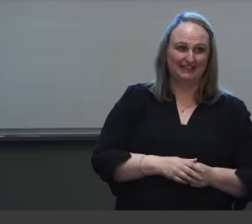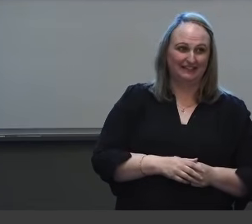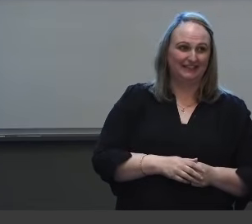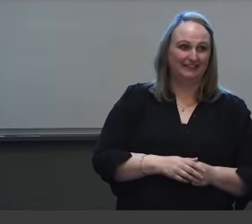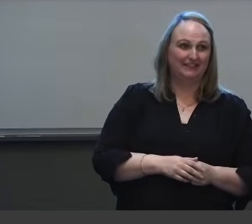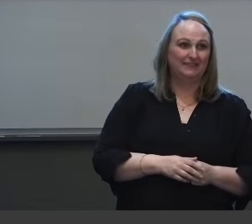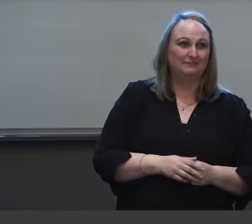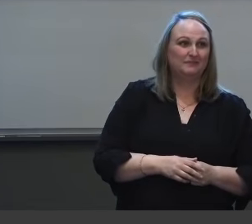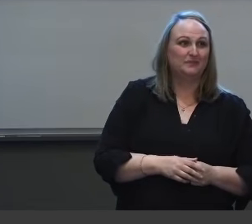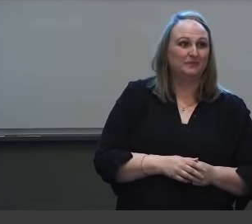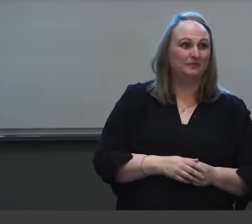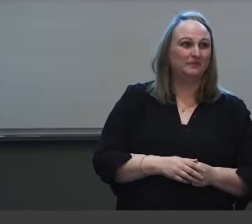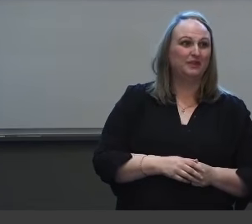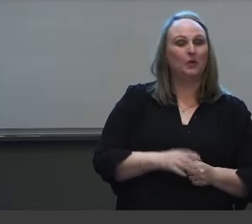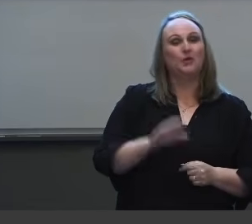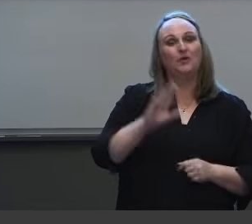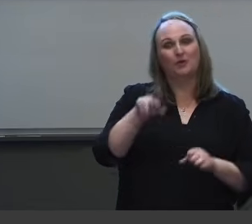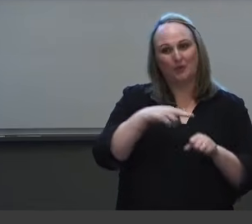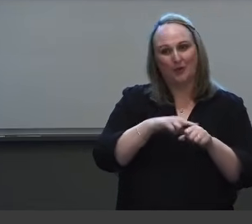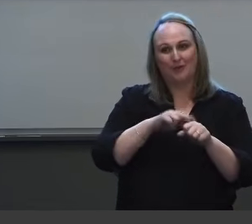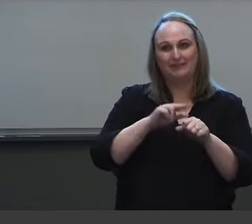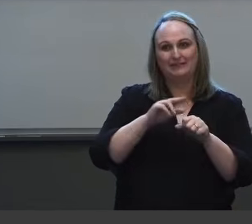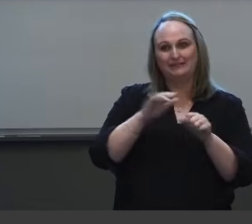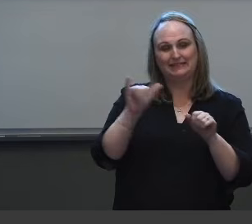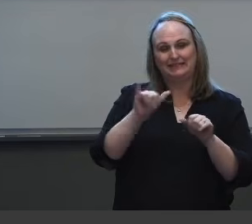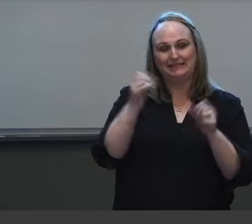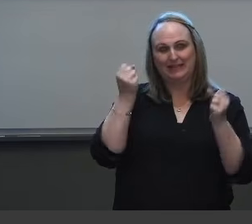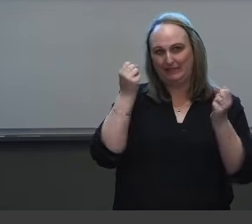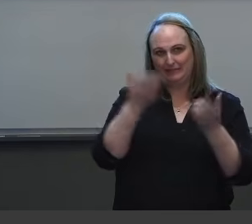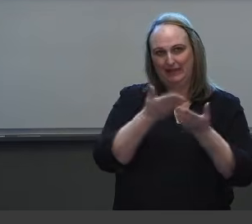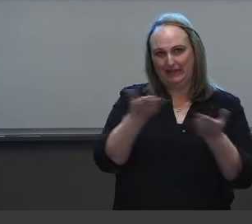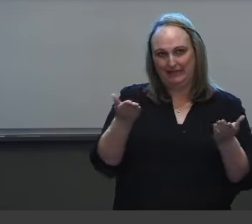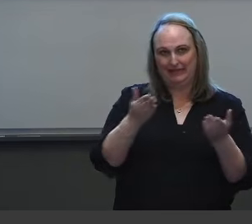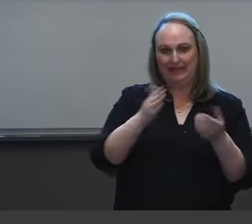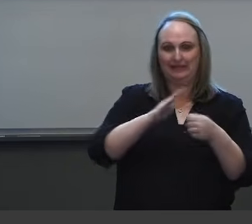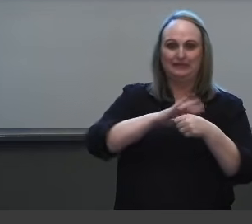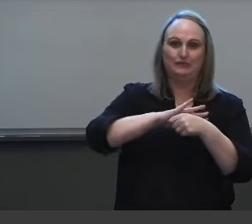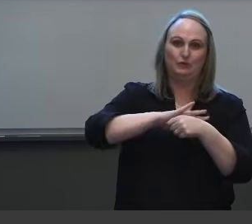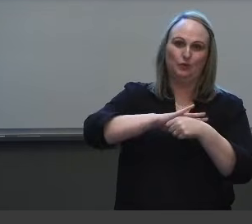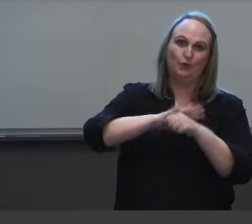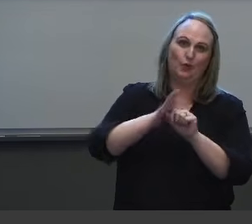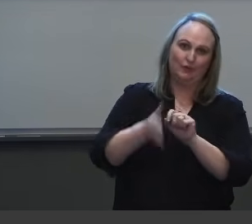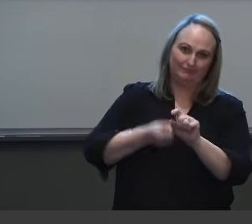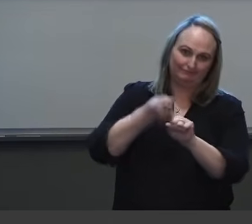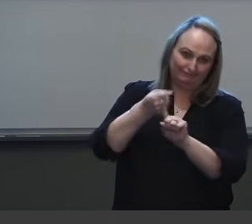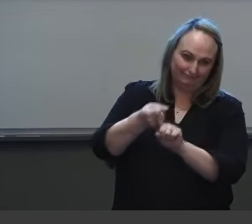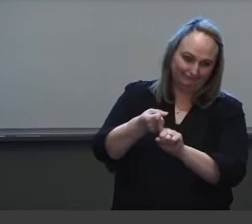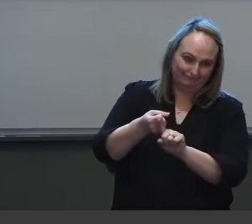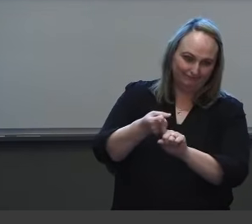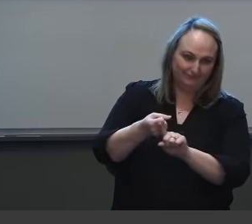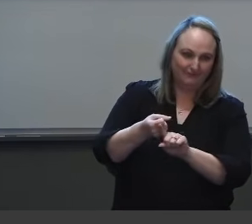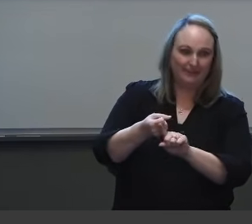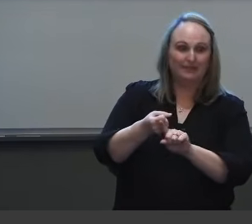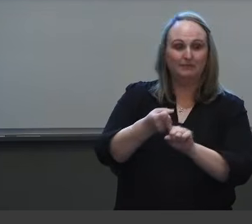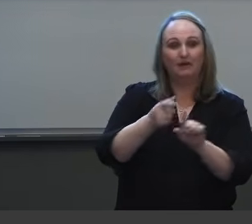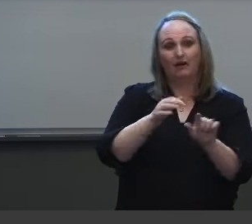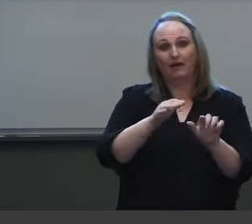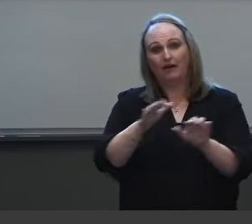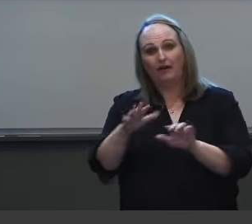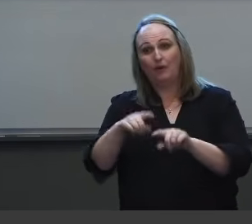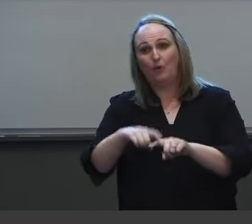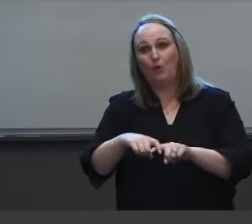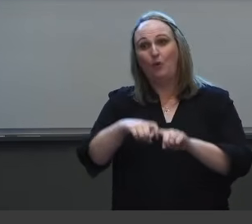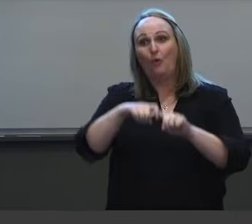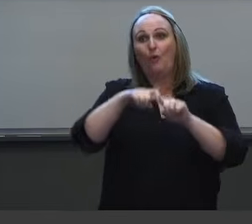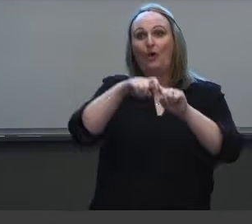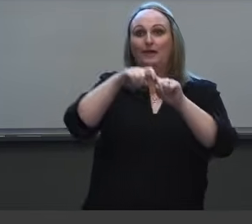of initiatives, the pandemic had a huge impact. Things stalled for a little bit of time, but it's so exciting to see,